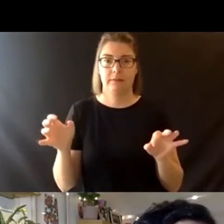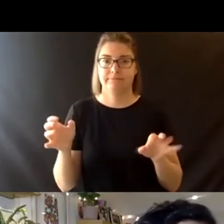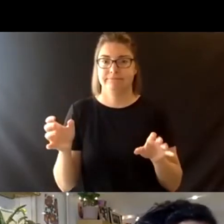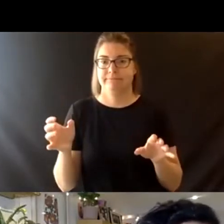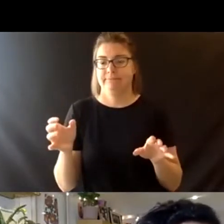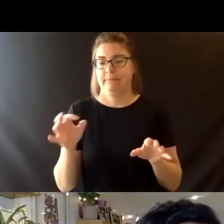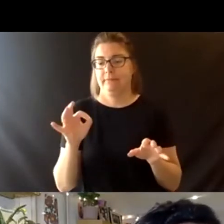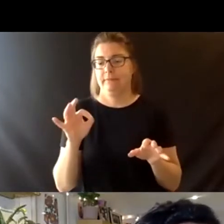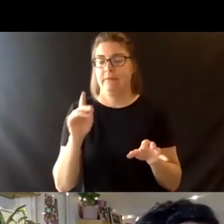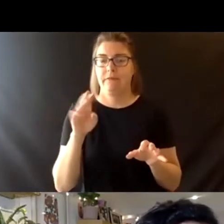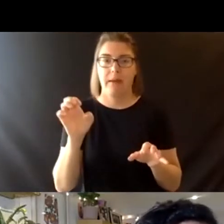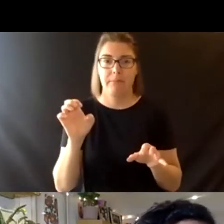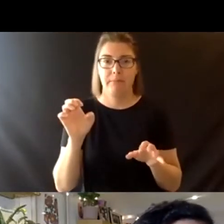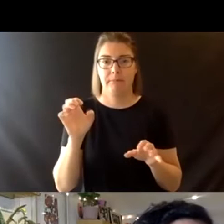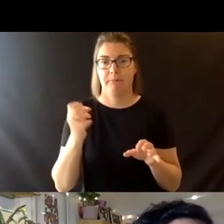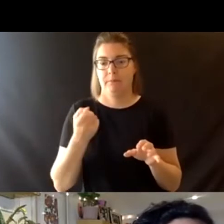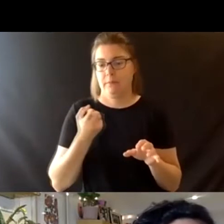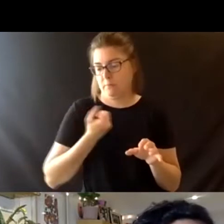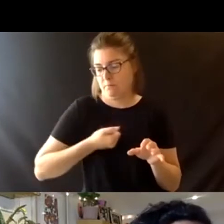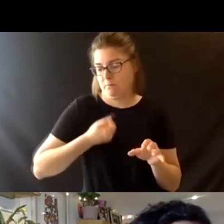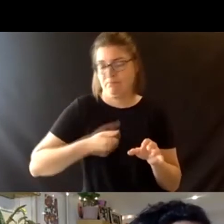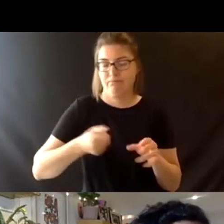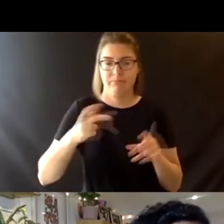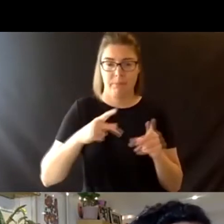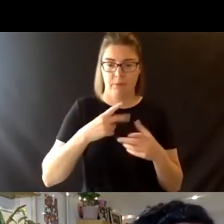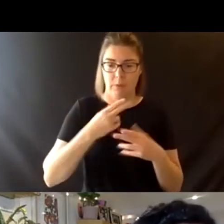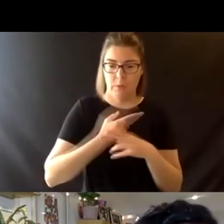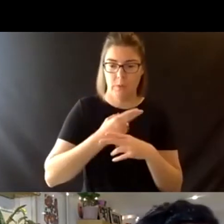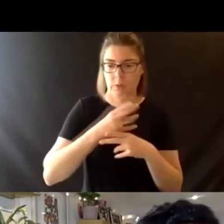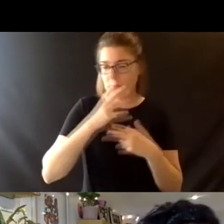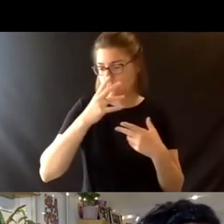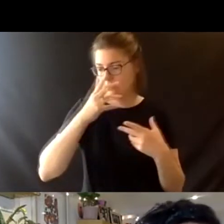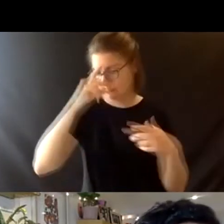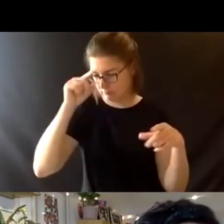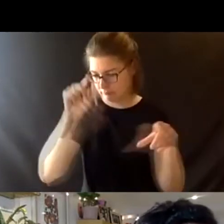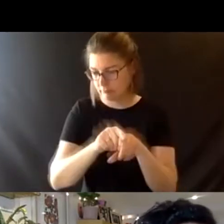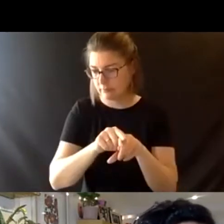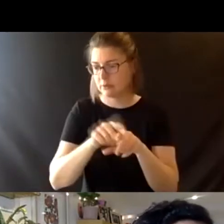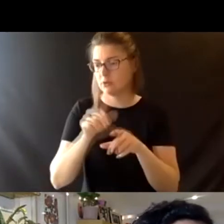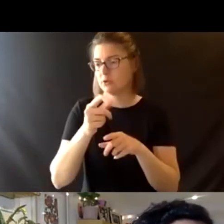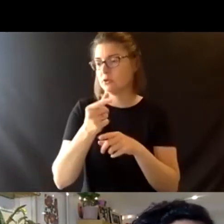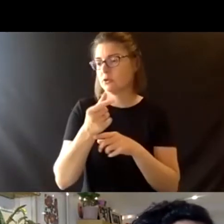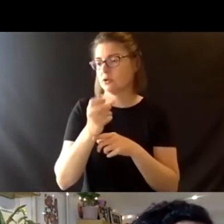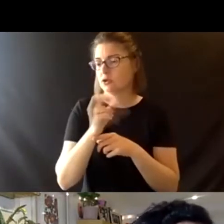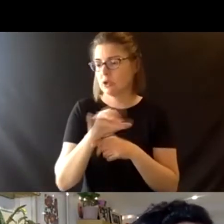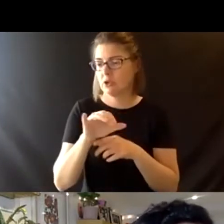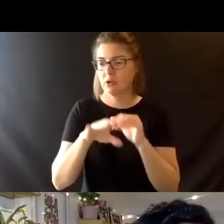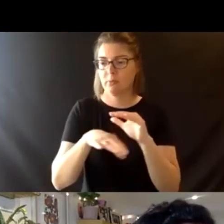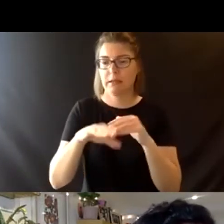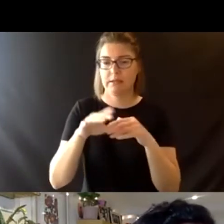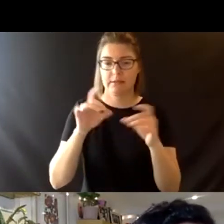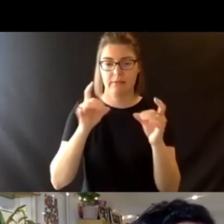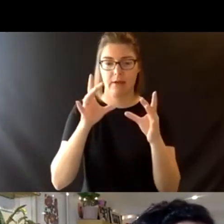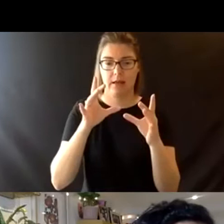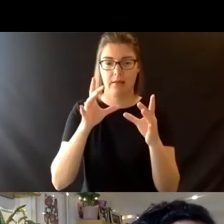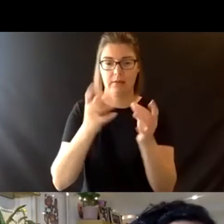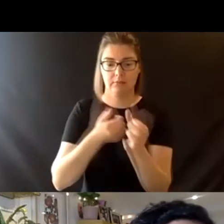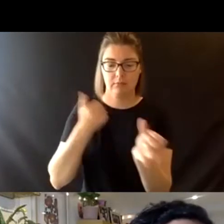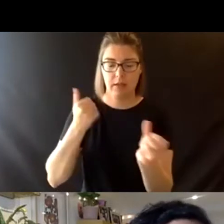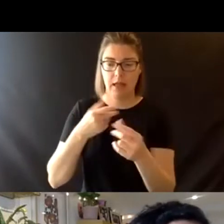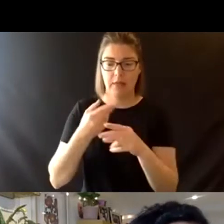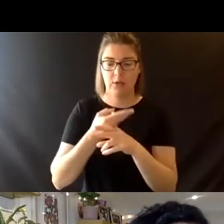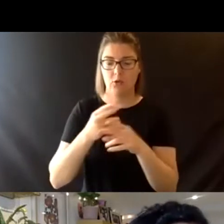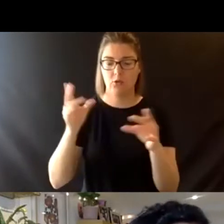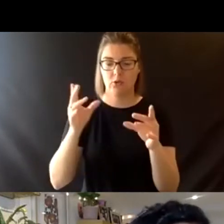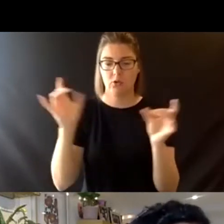on consent and on gender-based violence elimination, prevention, and trauma-informed responses in